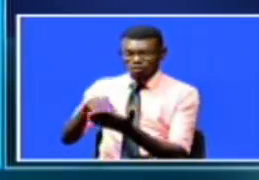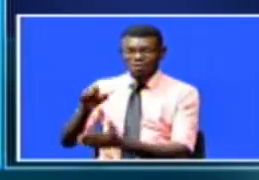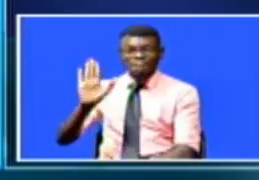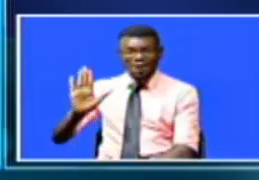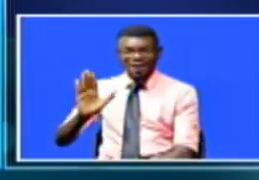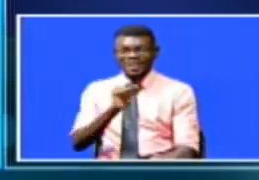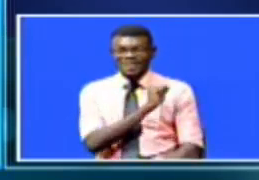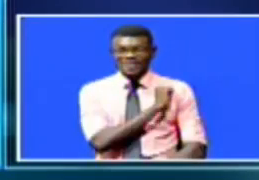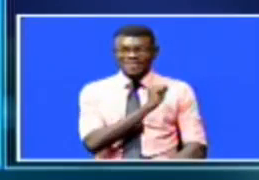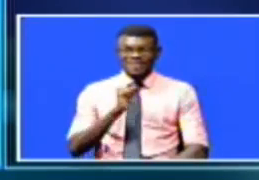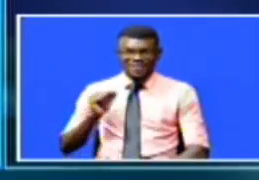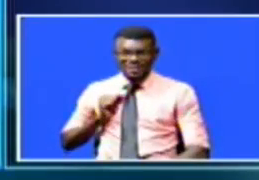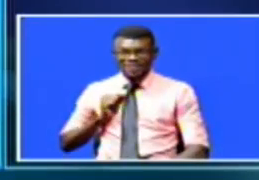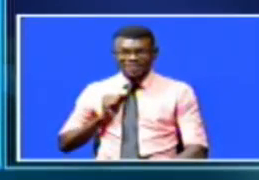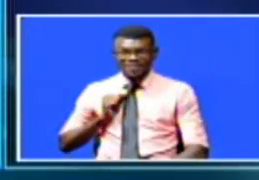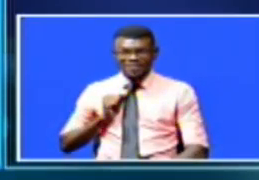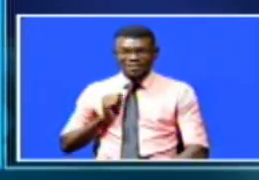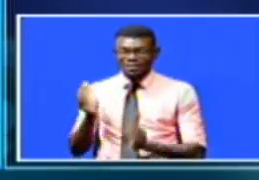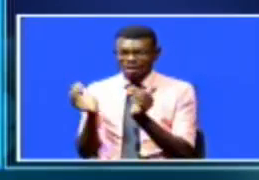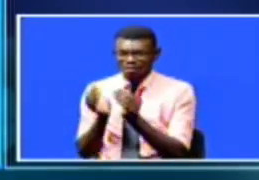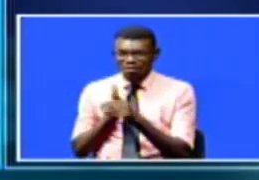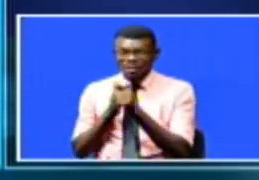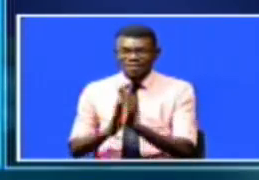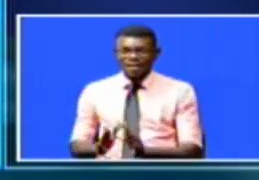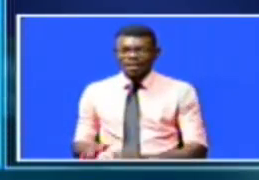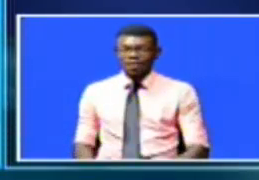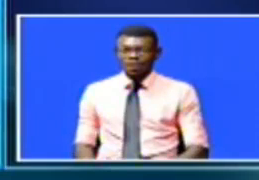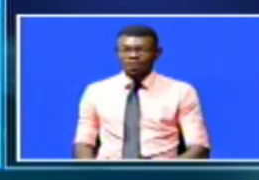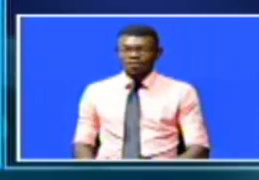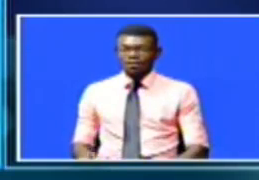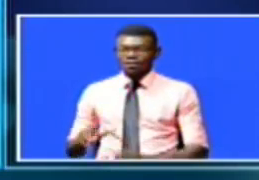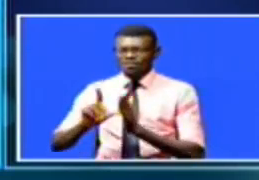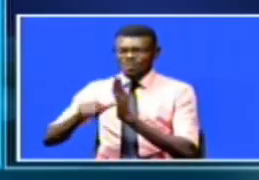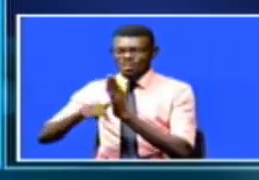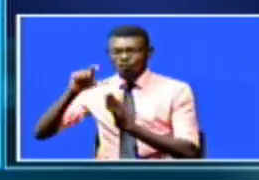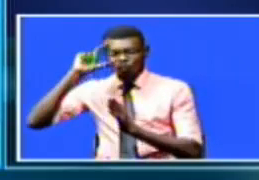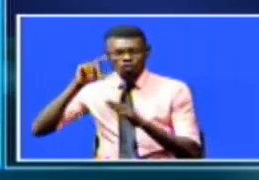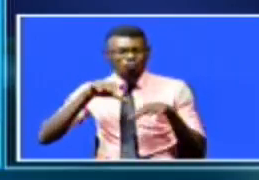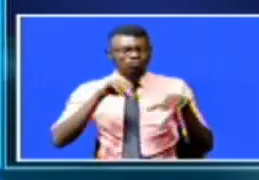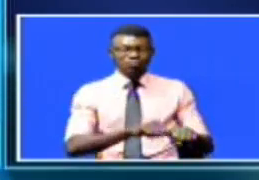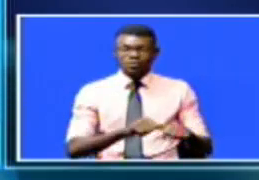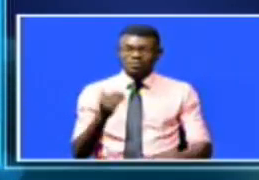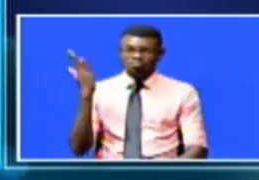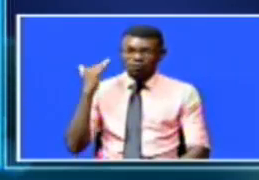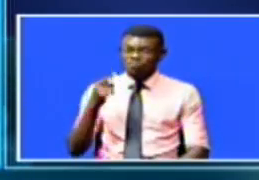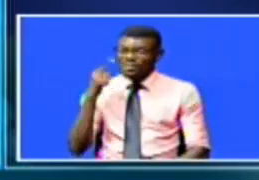in the Senate, for the current minority leader, James Orengo, to take over. You told him that